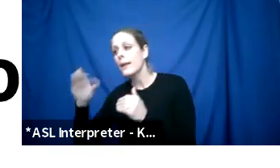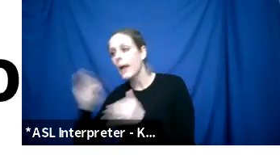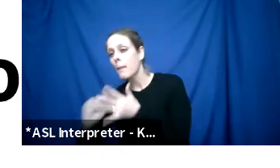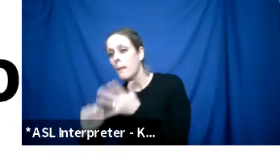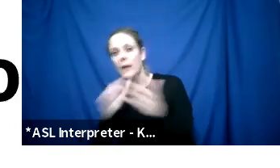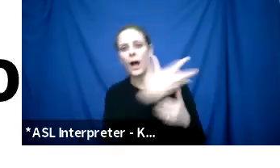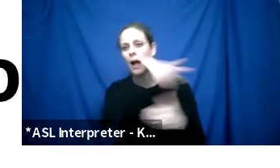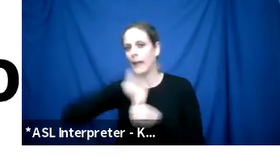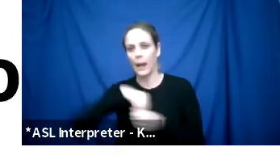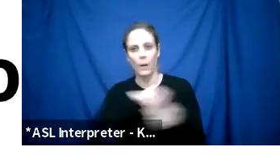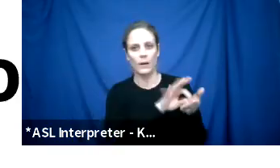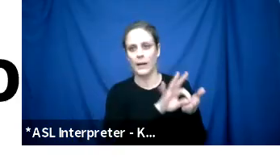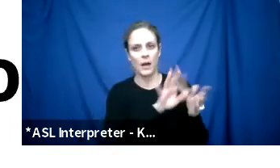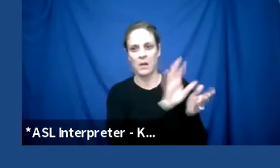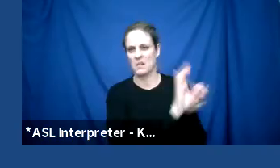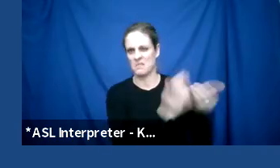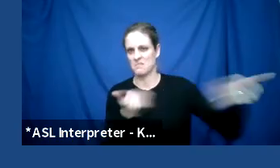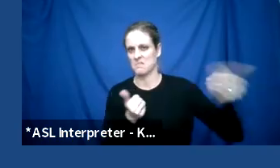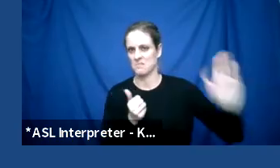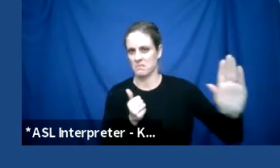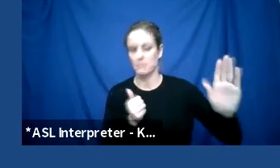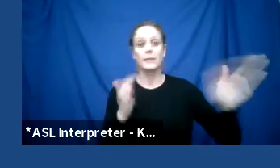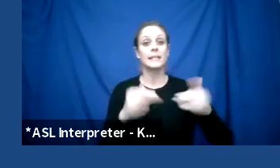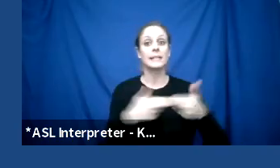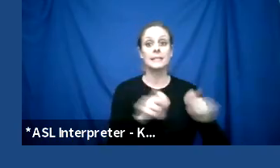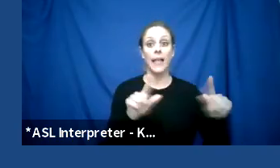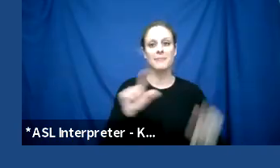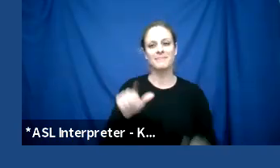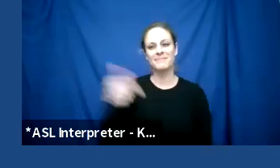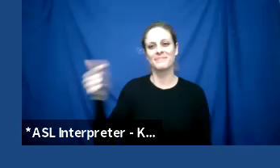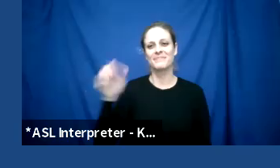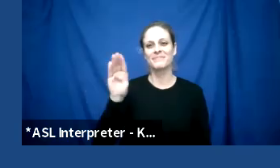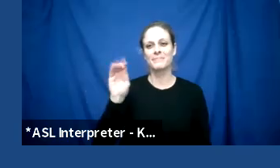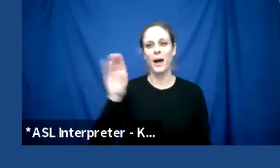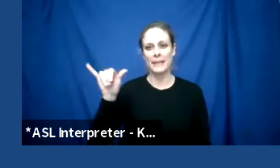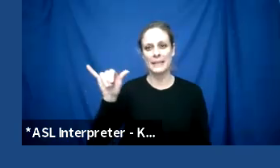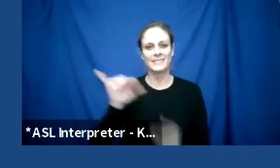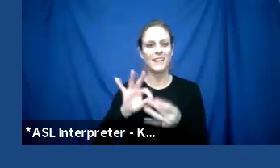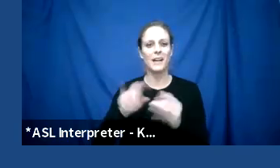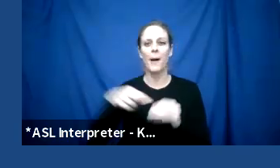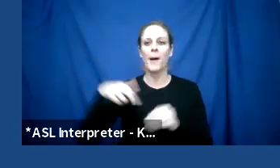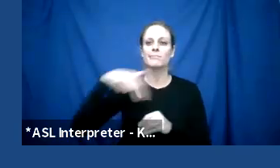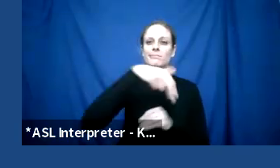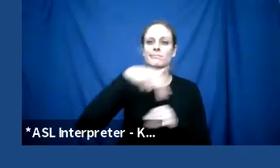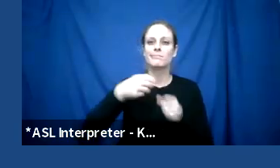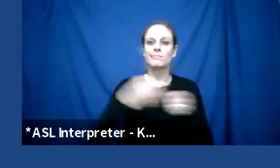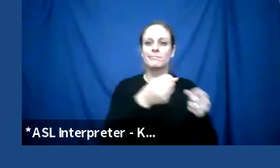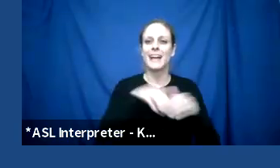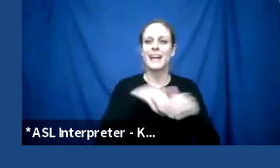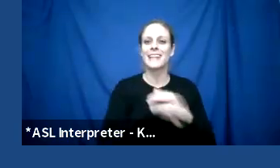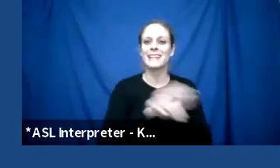Okay, we're going to move on to the next slide. And I'm going to turn it back over to Bobby, accessible routes. All right, so thanks,